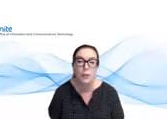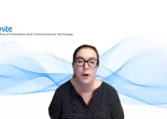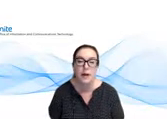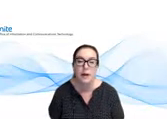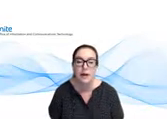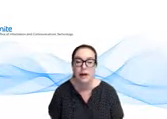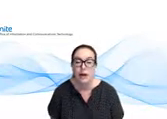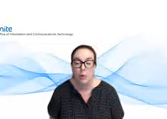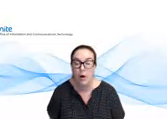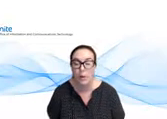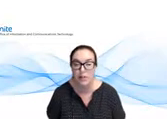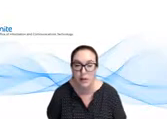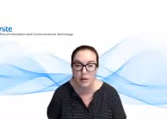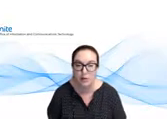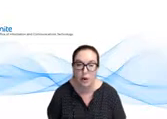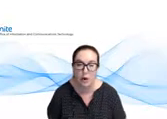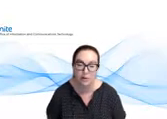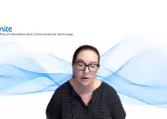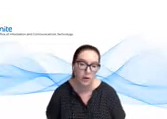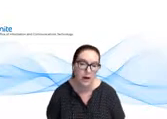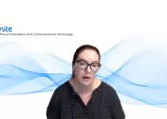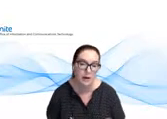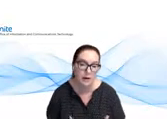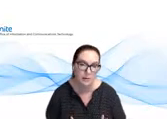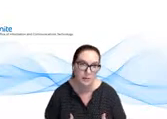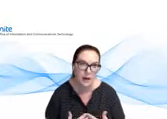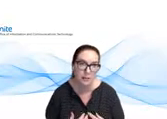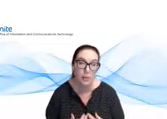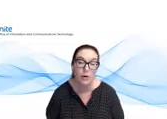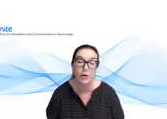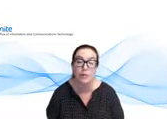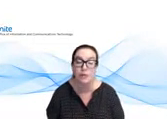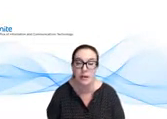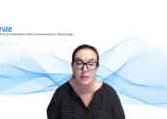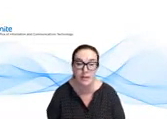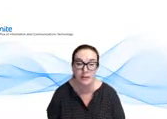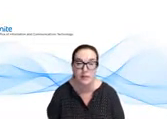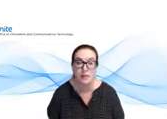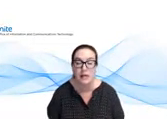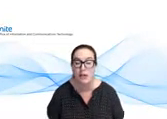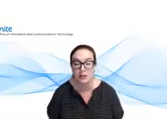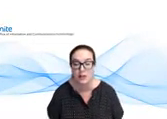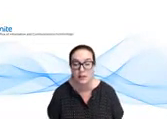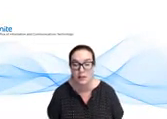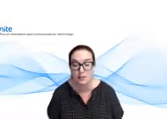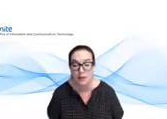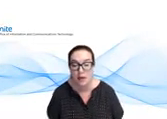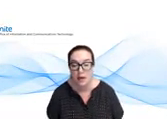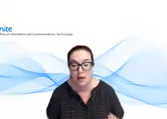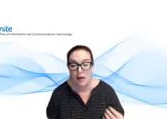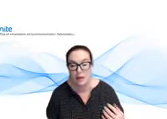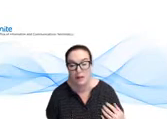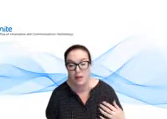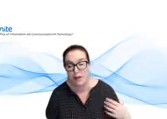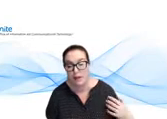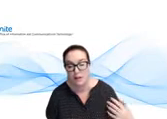Thanks. So one area where we felt offered quite an important return on investment was HR